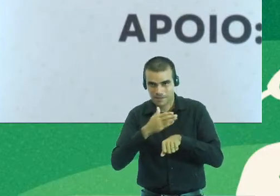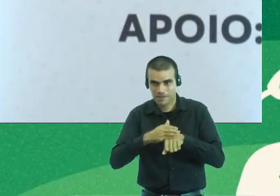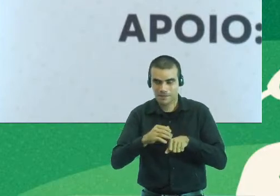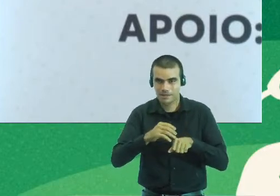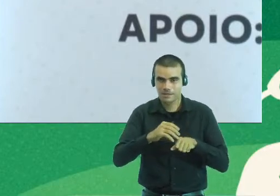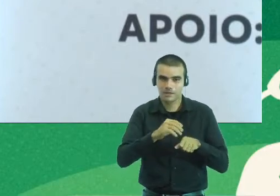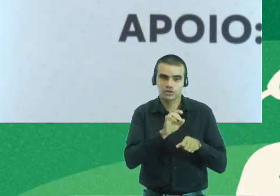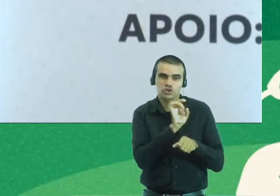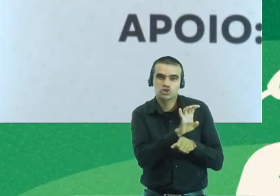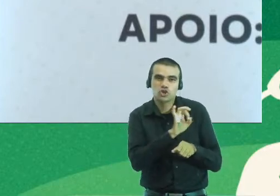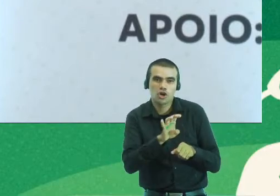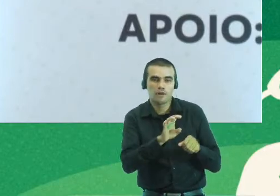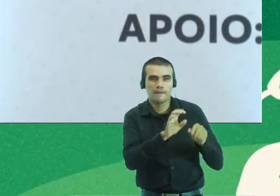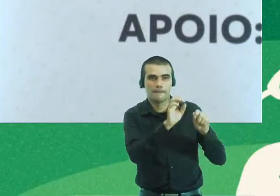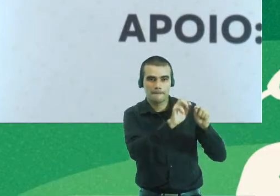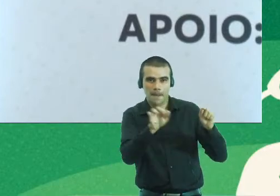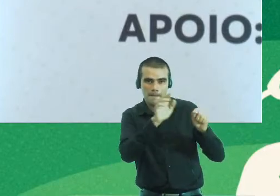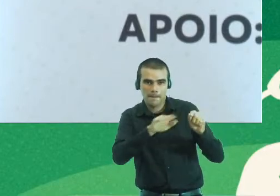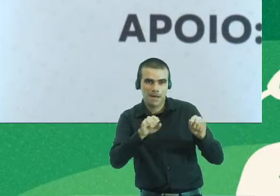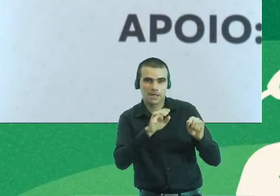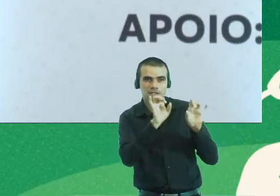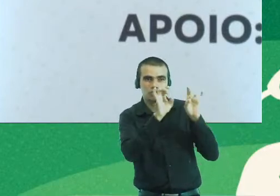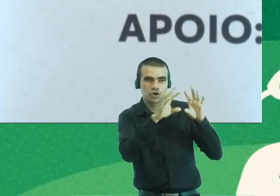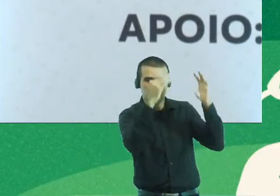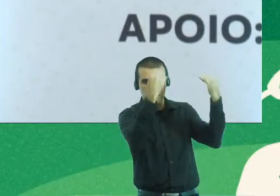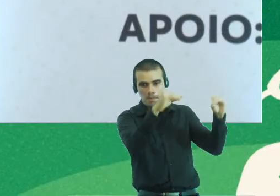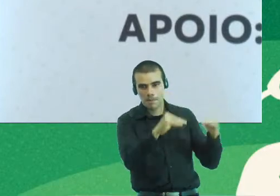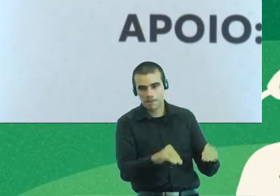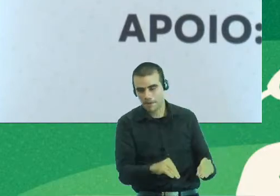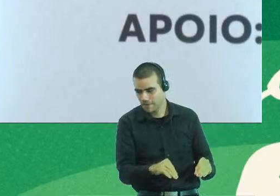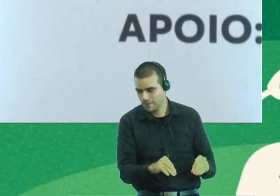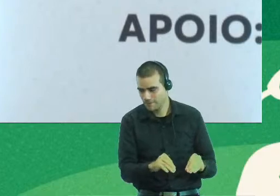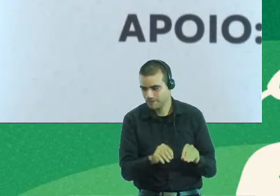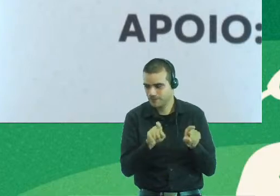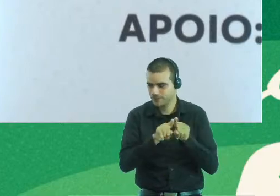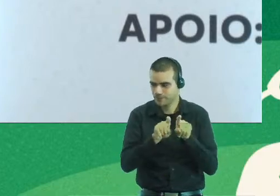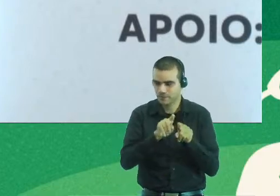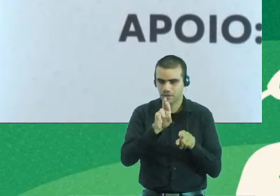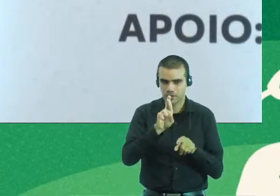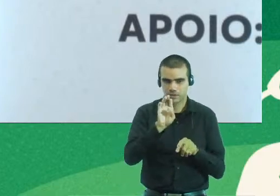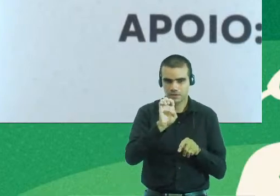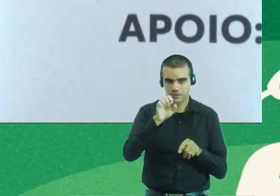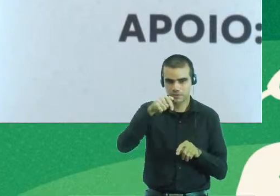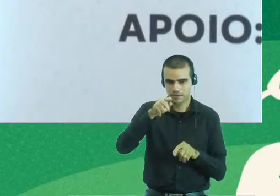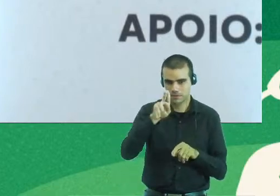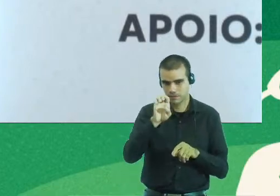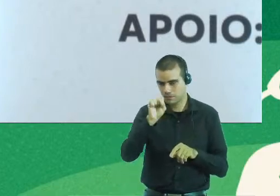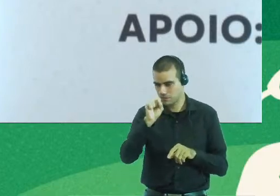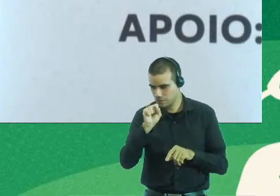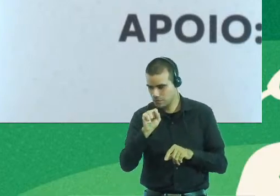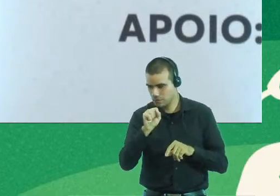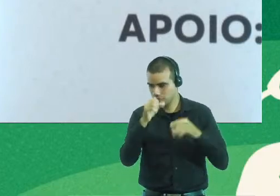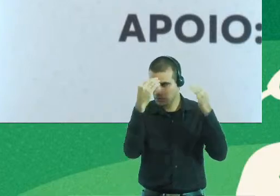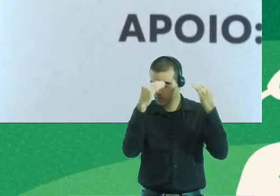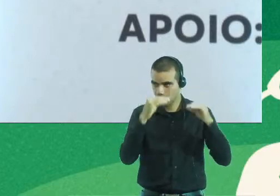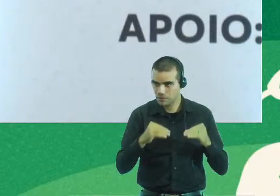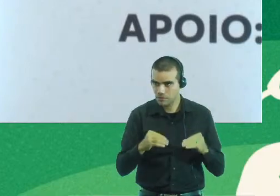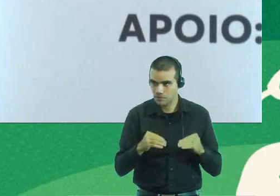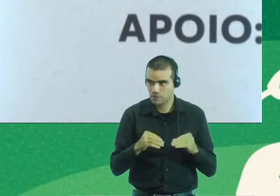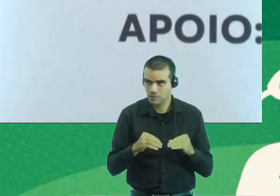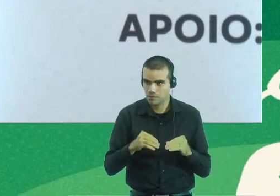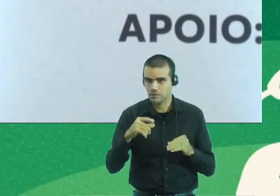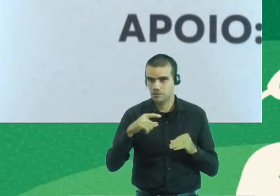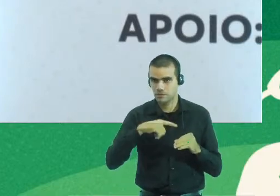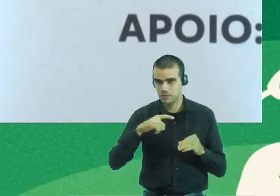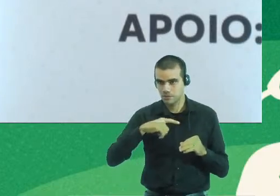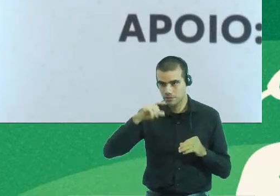get the text of the HTML from that page. So if I, for example, if I just print this out, it's just gonna be a